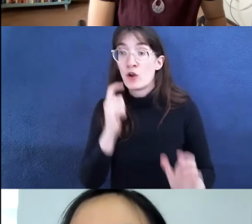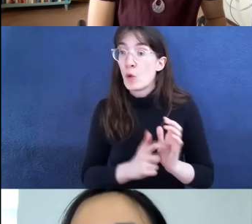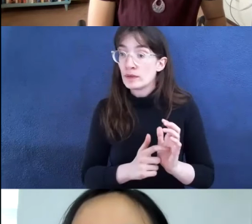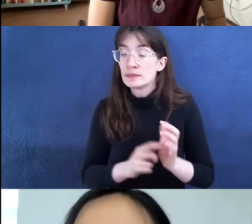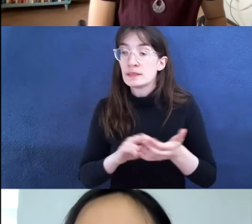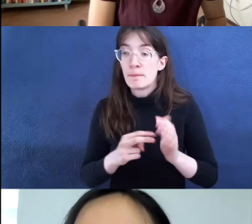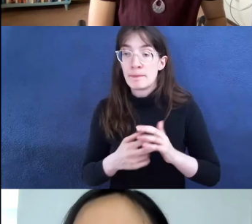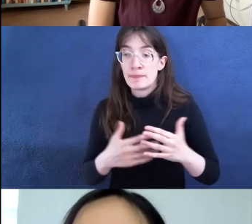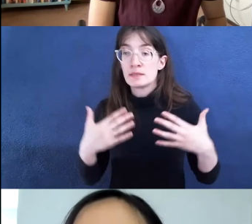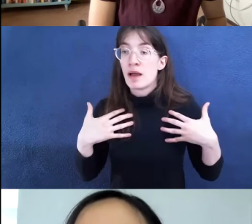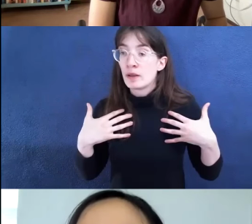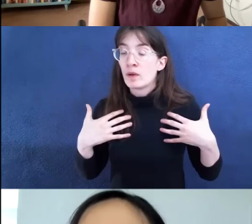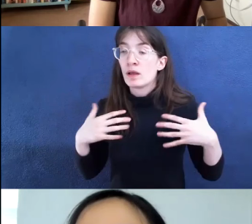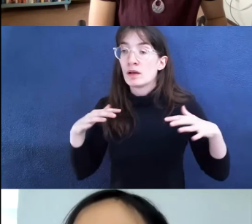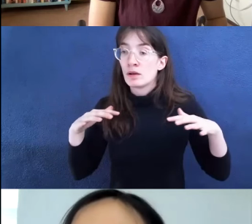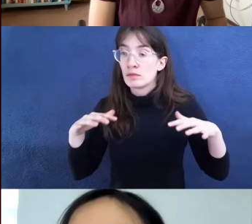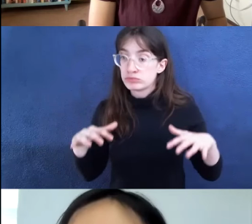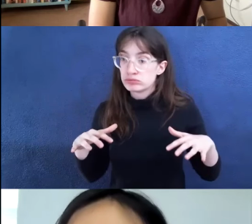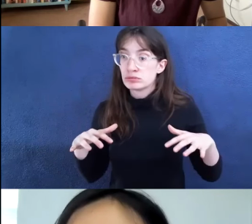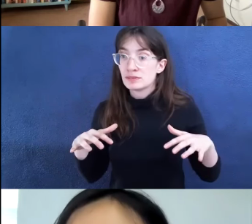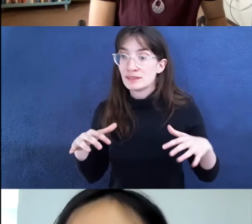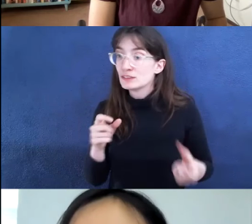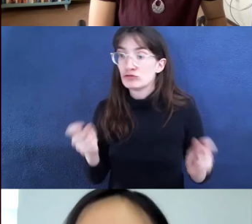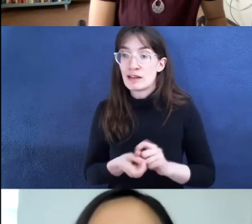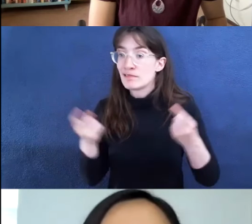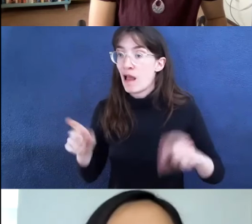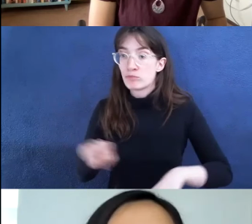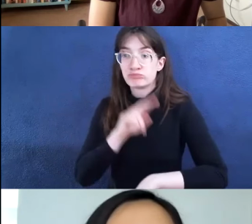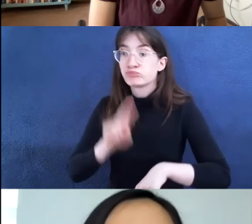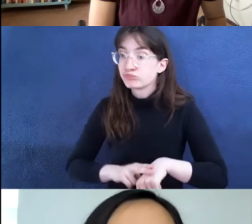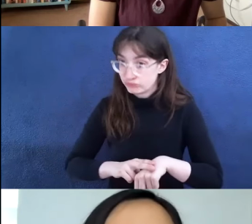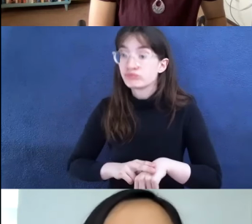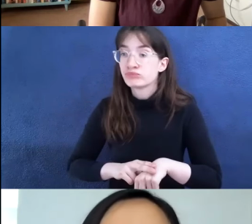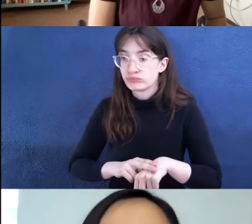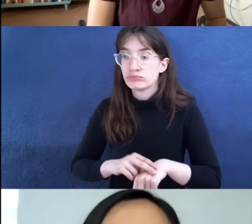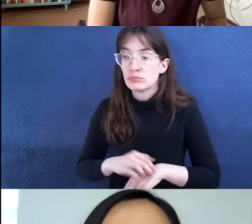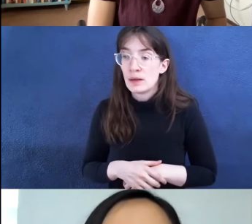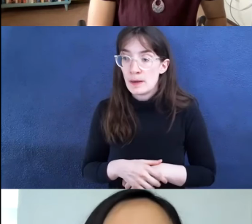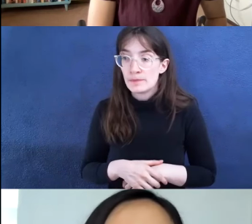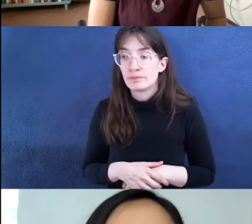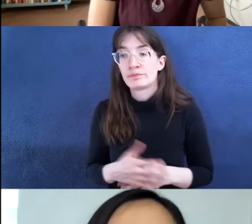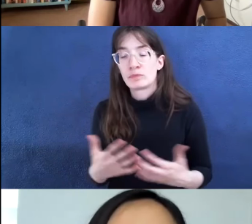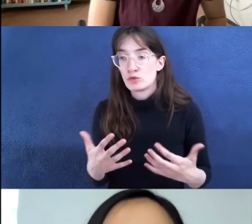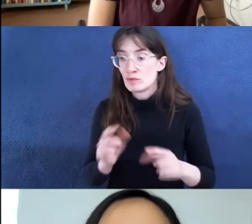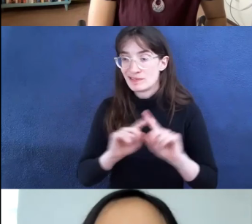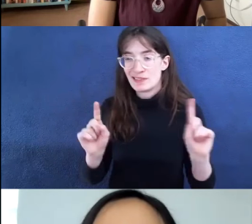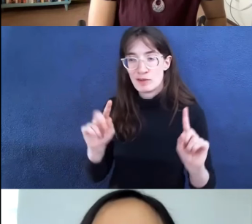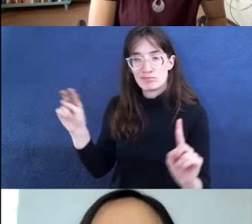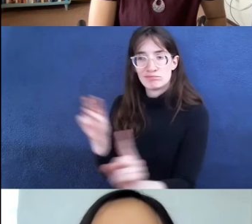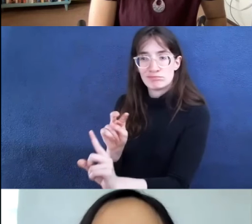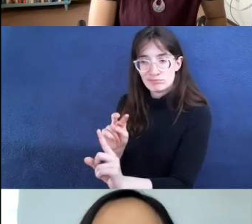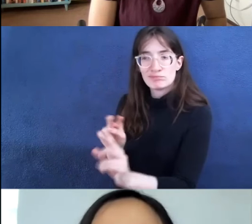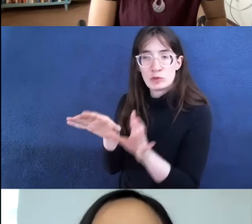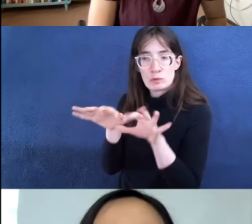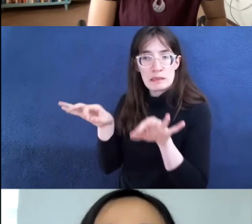feels as it does, change occurs. And perhaps a way to think about it is